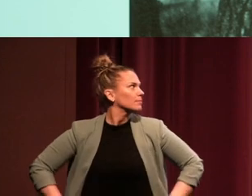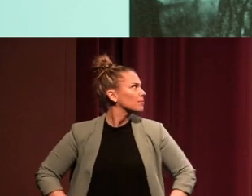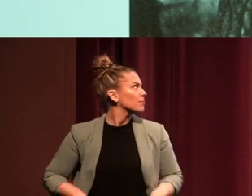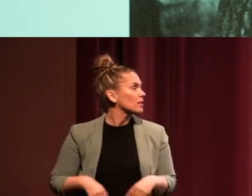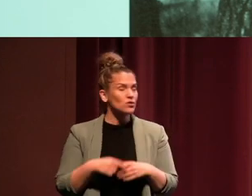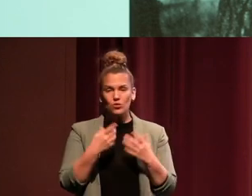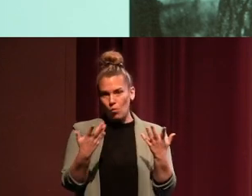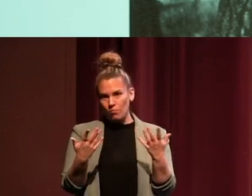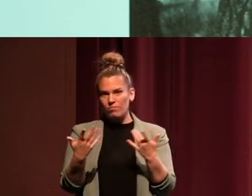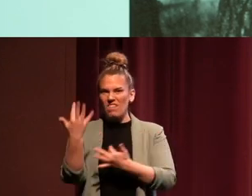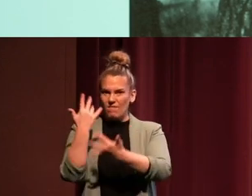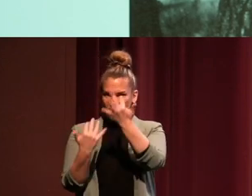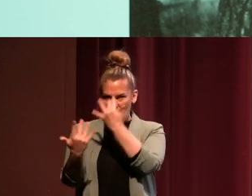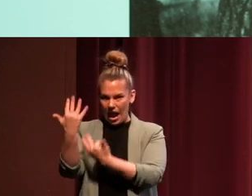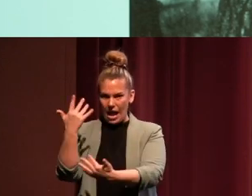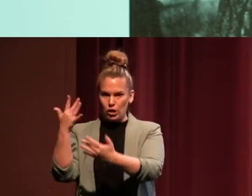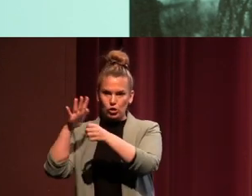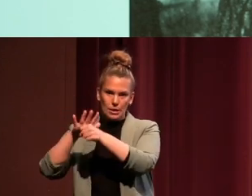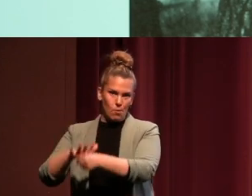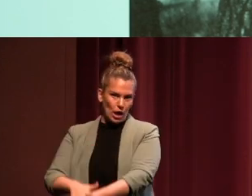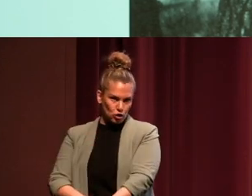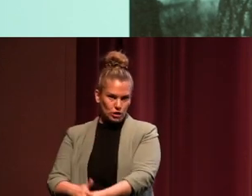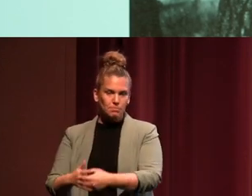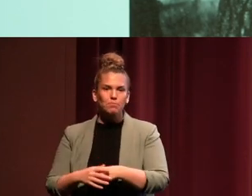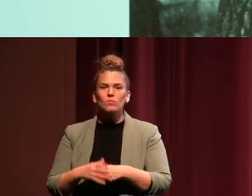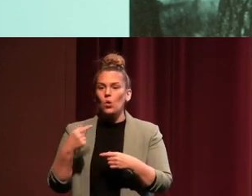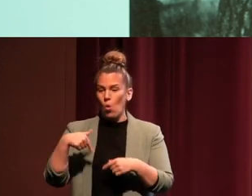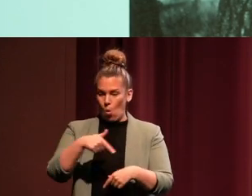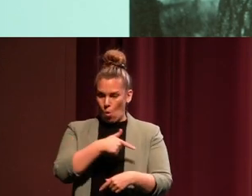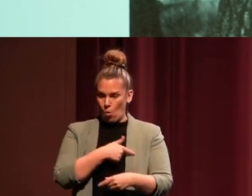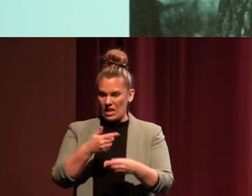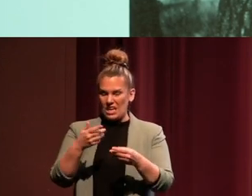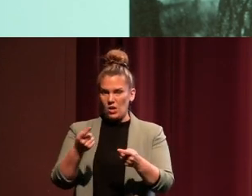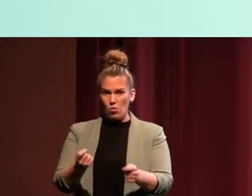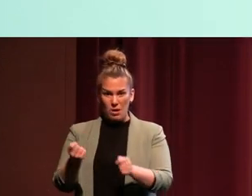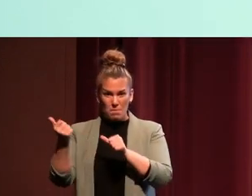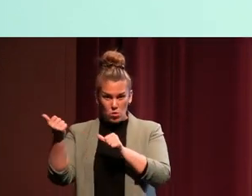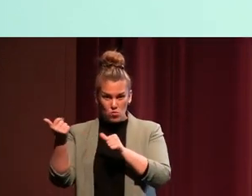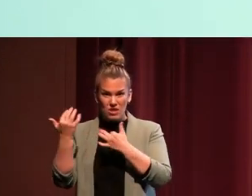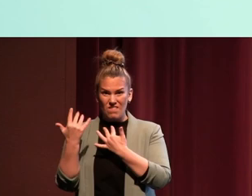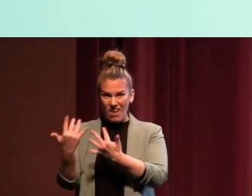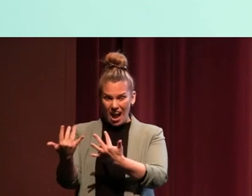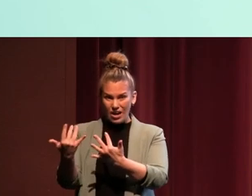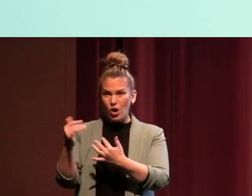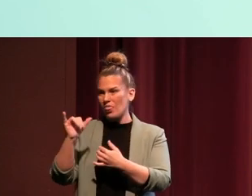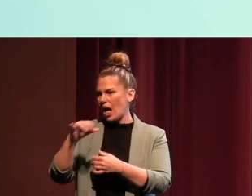So fire suppression. We removed the fire that the old growth needs.